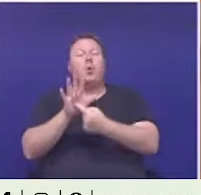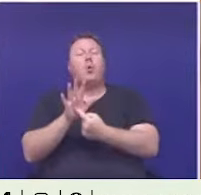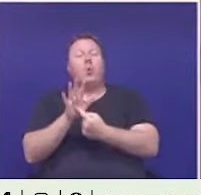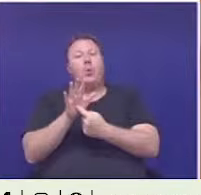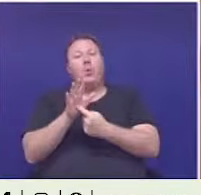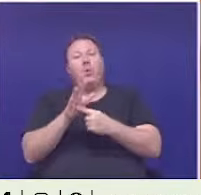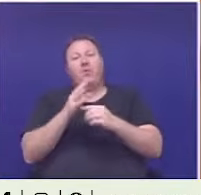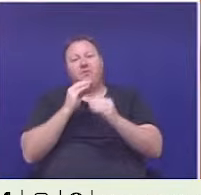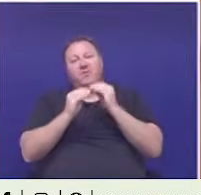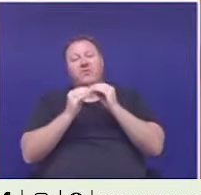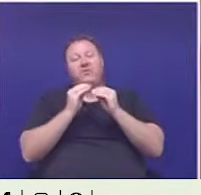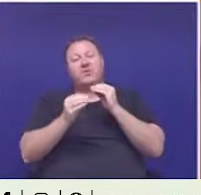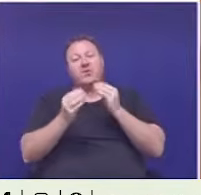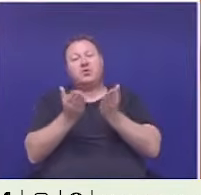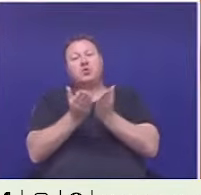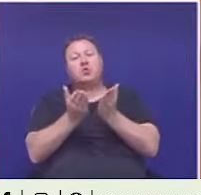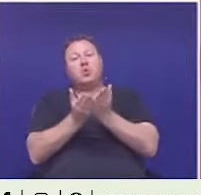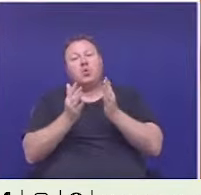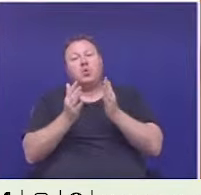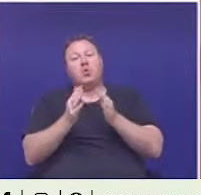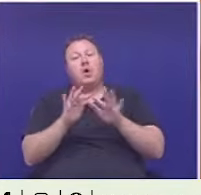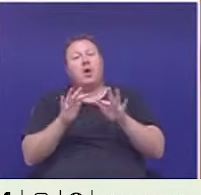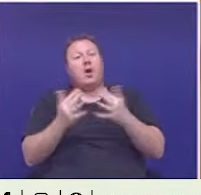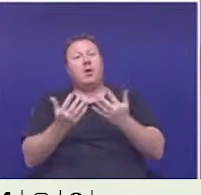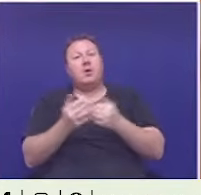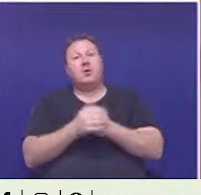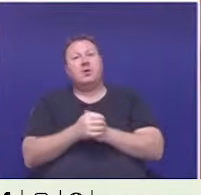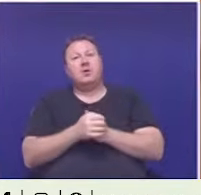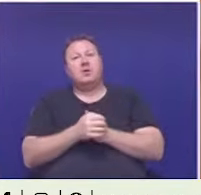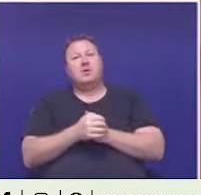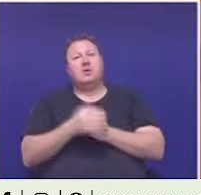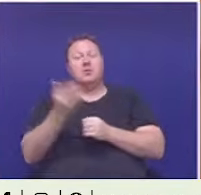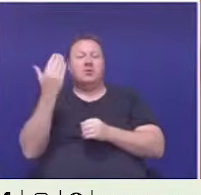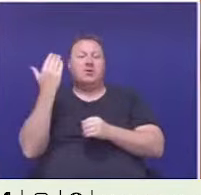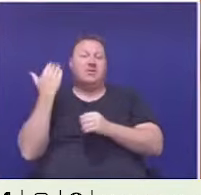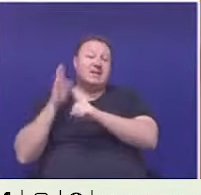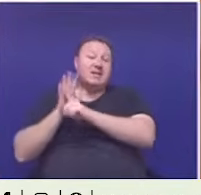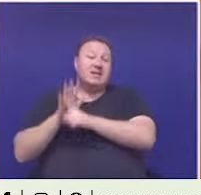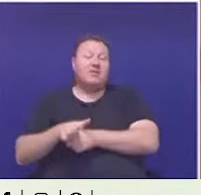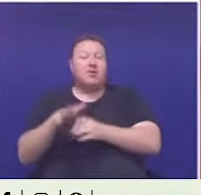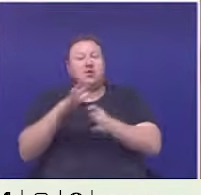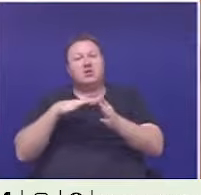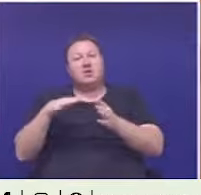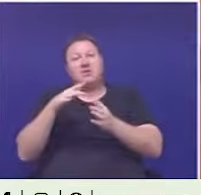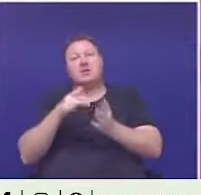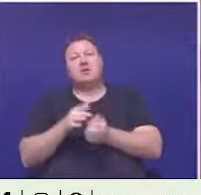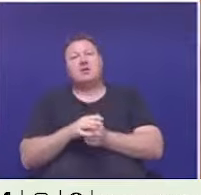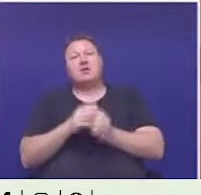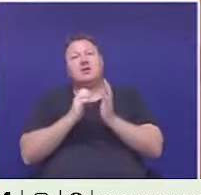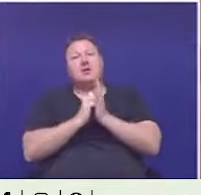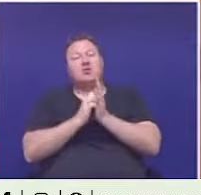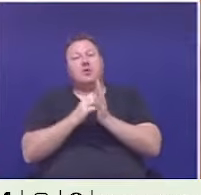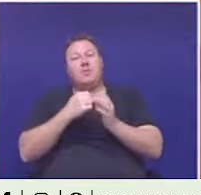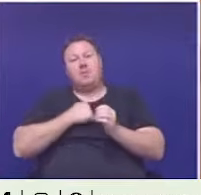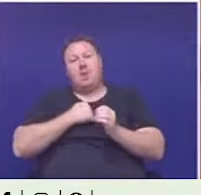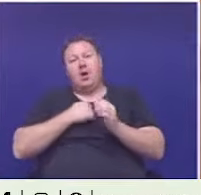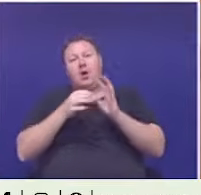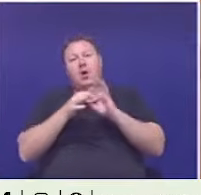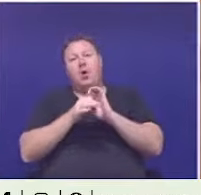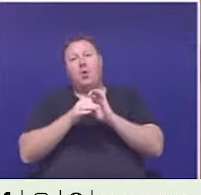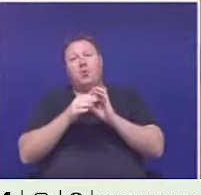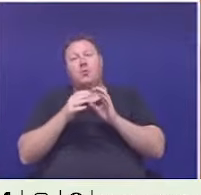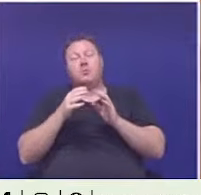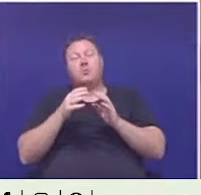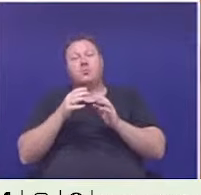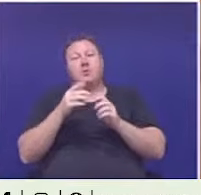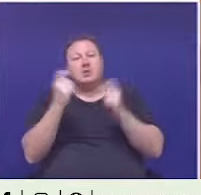these schools, which are particularly situated in previously disadvantaged areas. If you go, for instance, to my own hometown in Packersdorp in